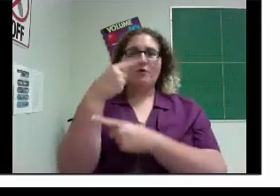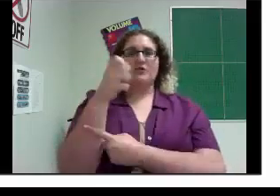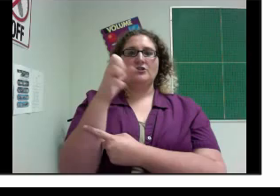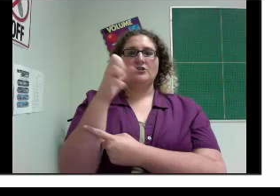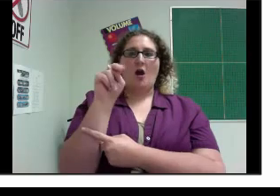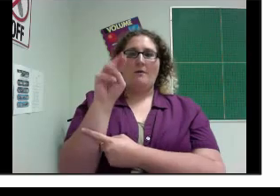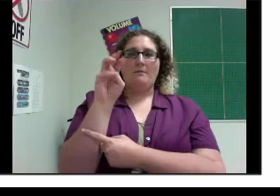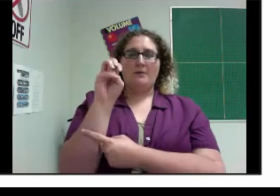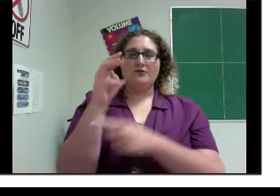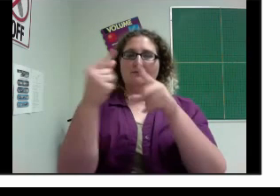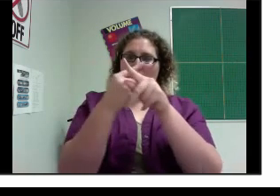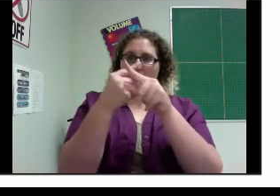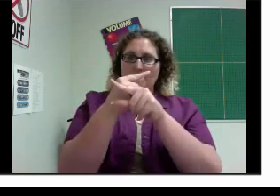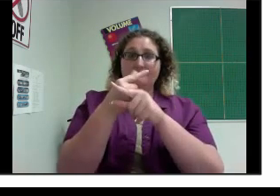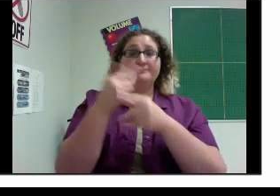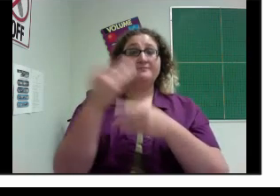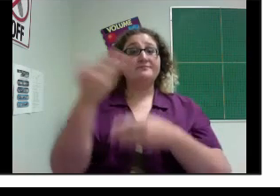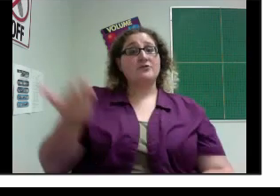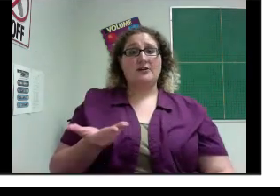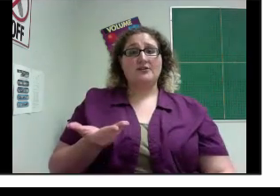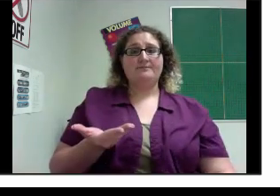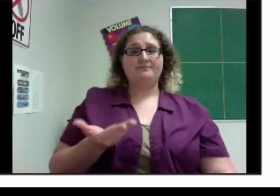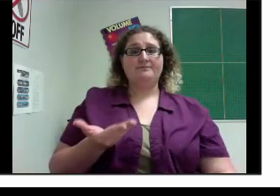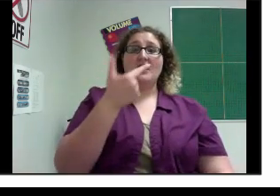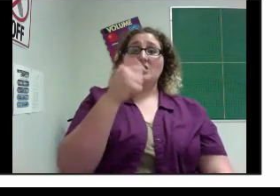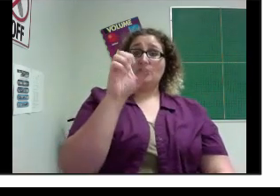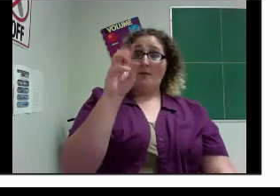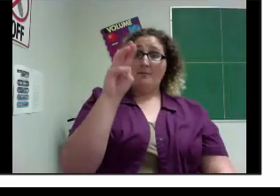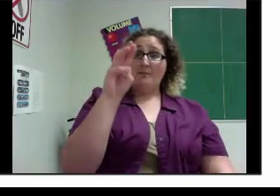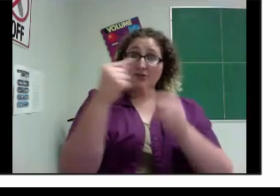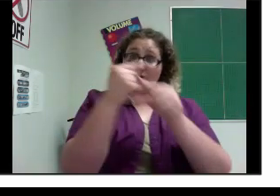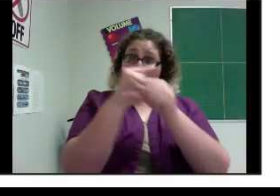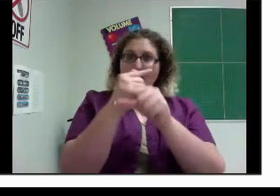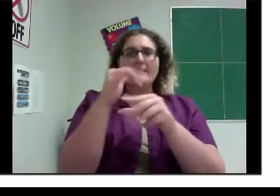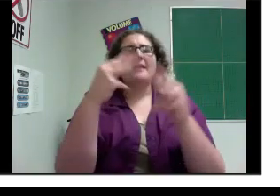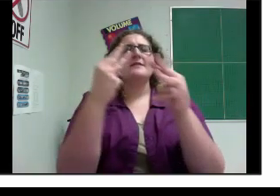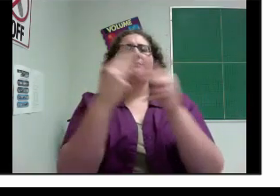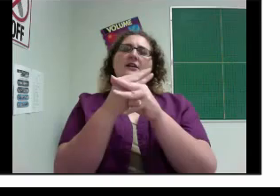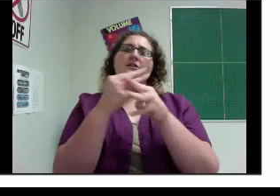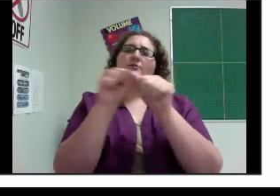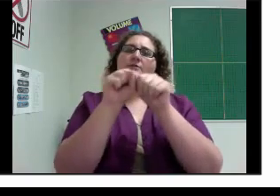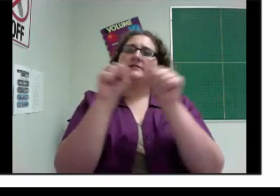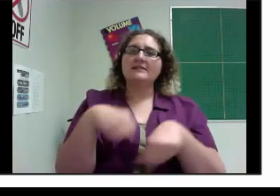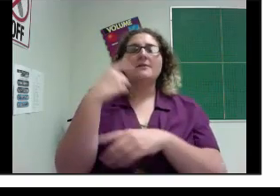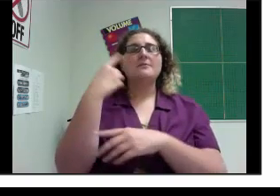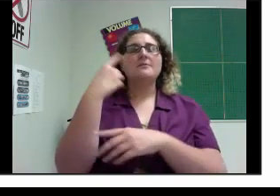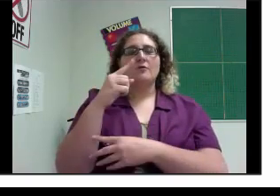Objective. Objective is to understand the basic terms and postulates of geometry.